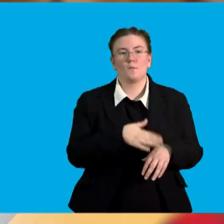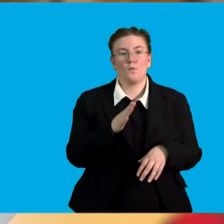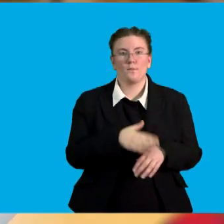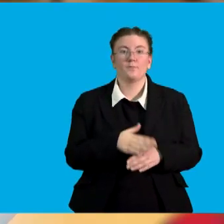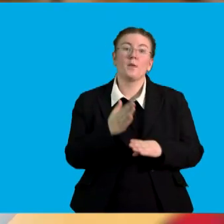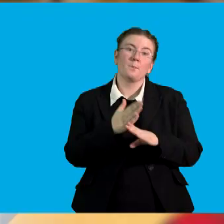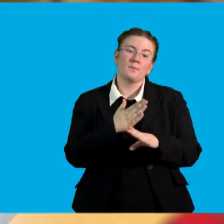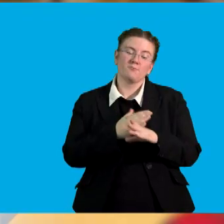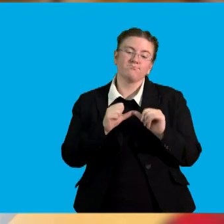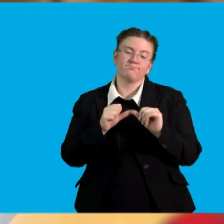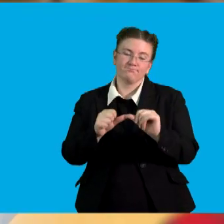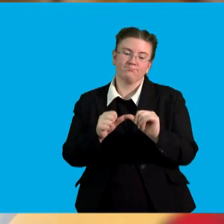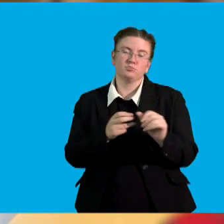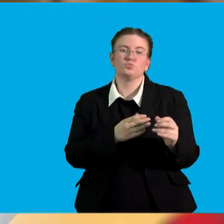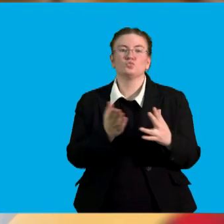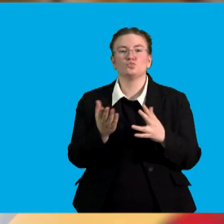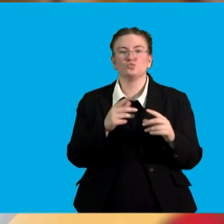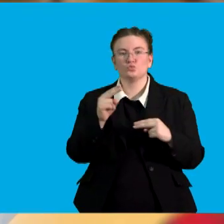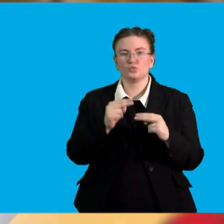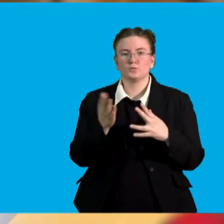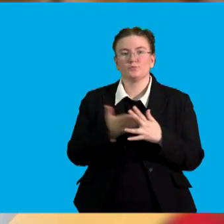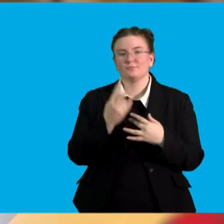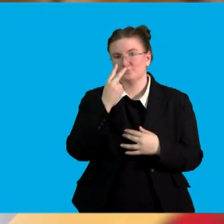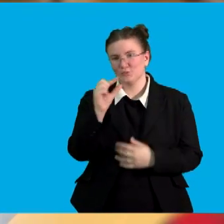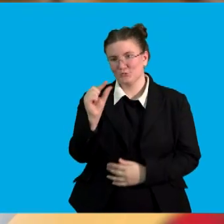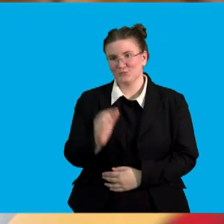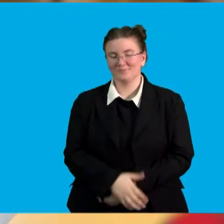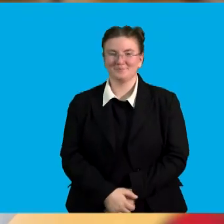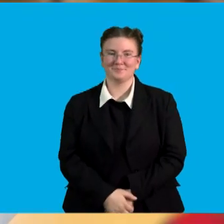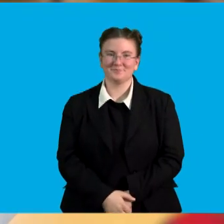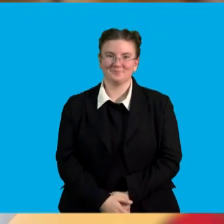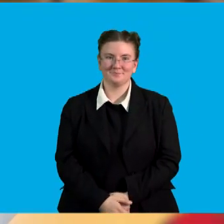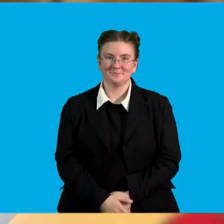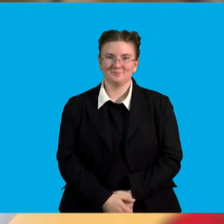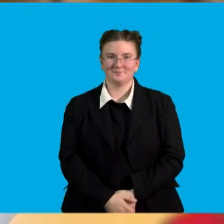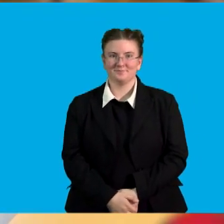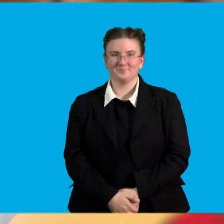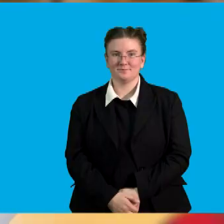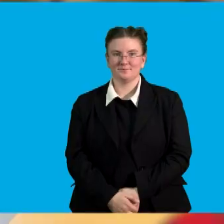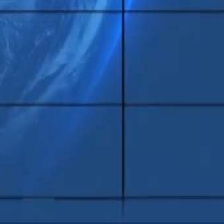move on to our next concept, we're just going to quickly go for a short break and I'll see you just after this.